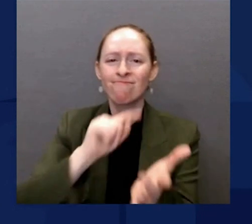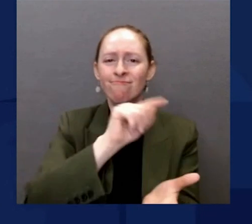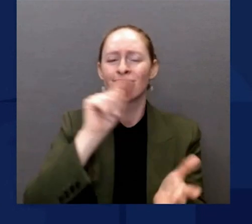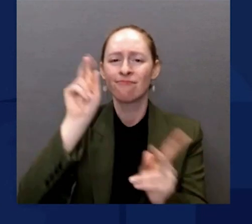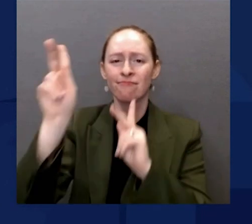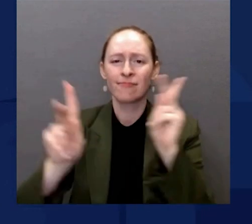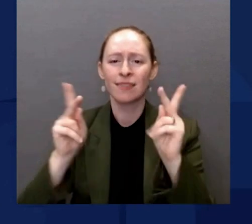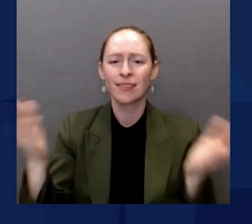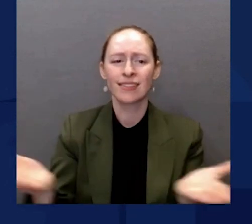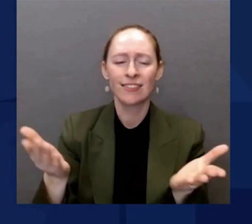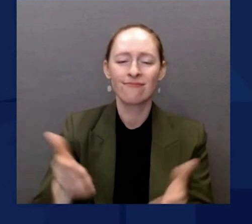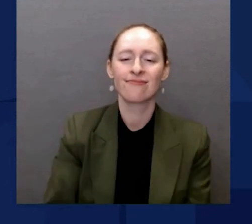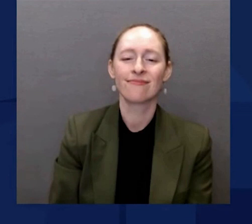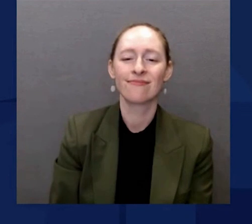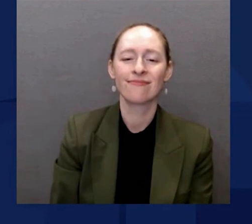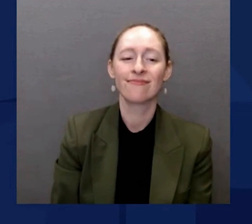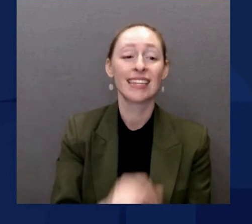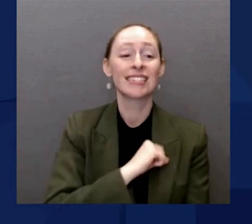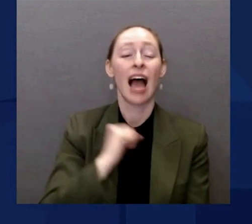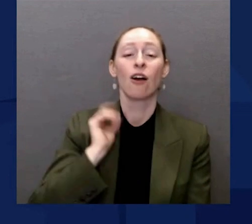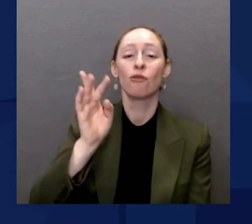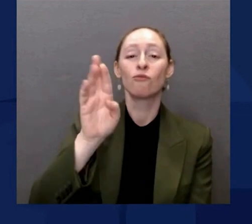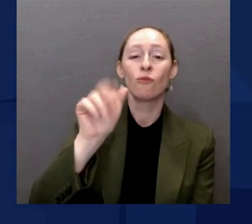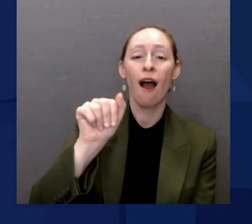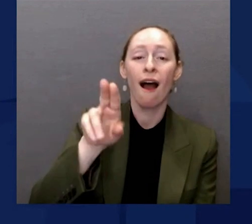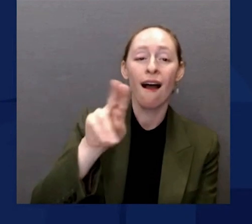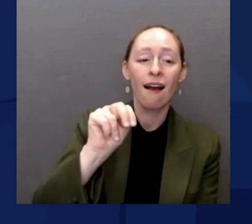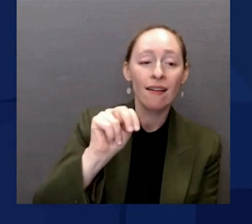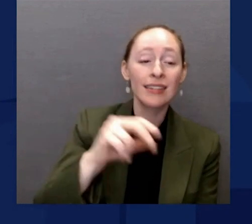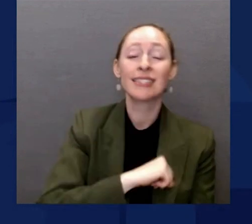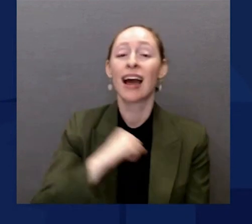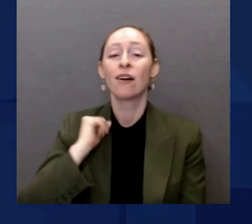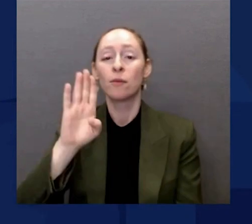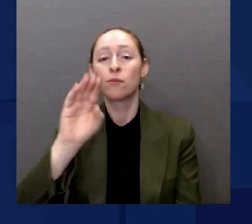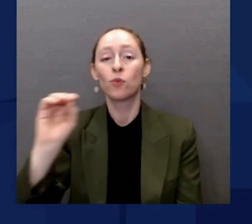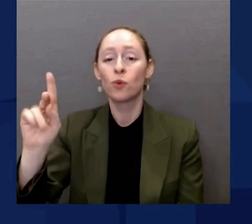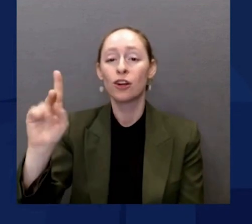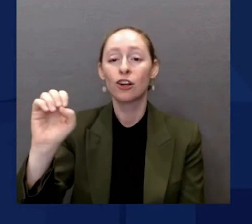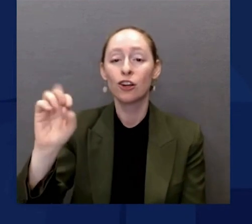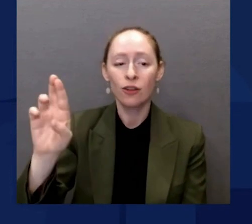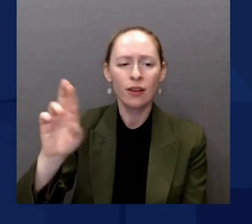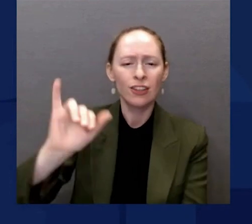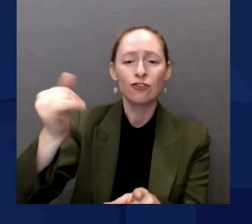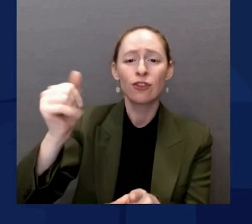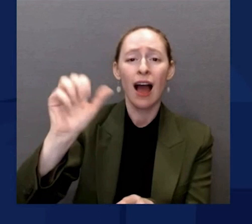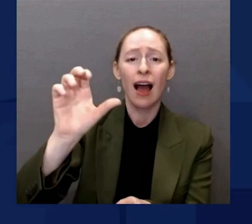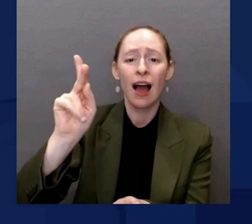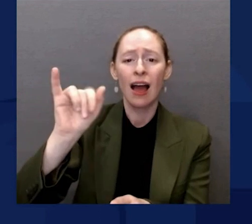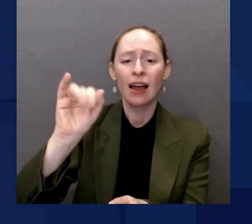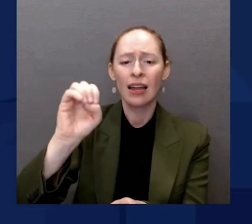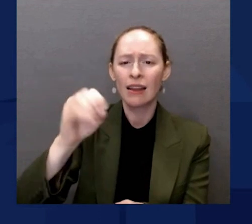Booker, Representative Jackie, are you here? Where's Jackie? I didn't think she was going to be here, to help make